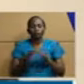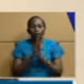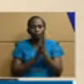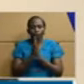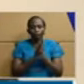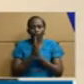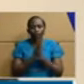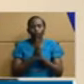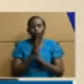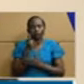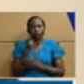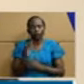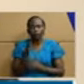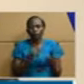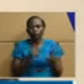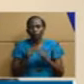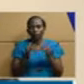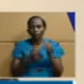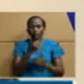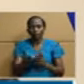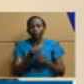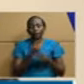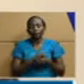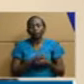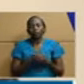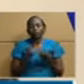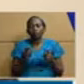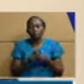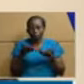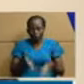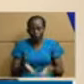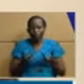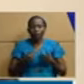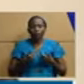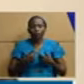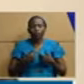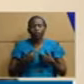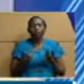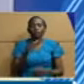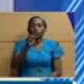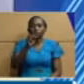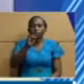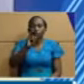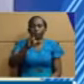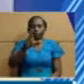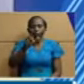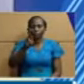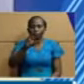keynote presentation in a few minutes. I have with me in studio also Sylvia